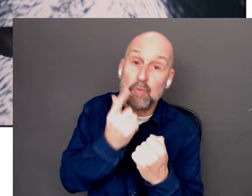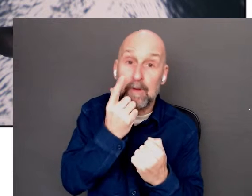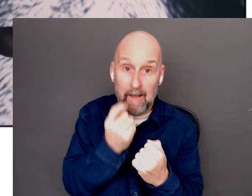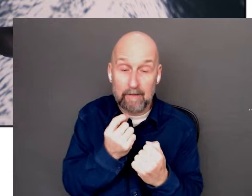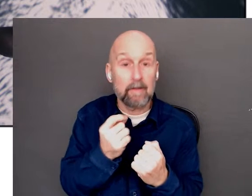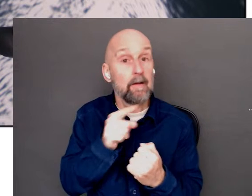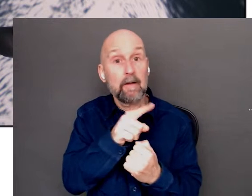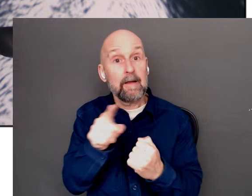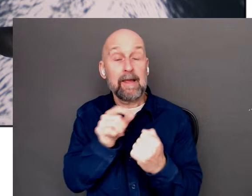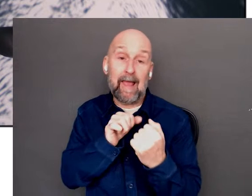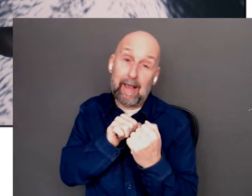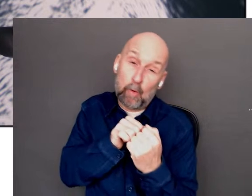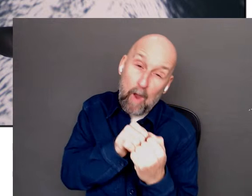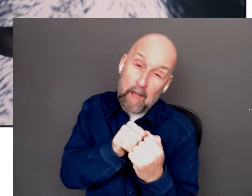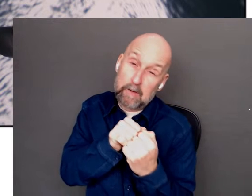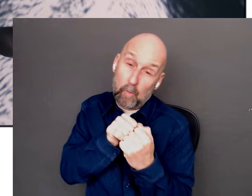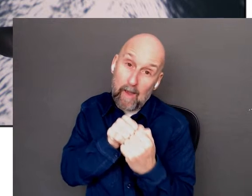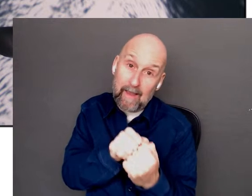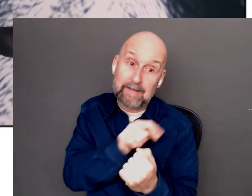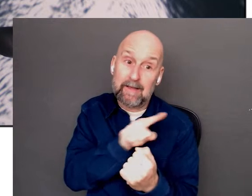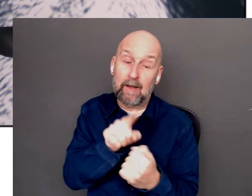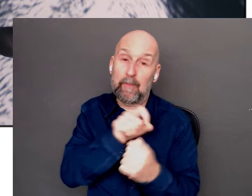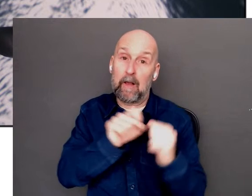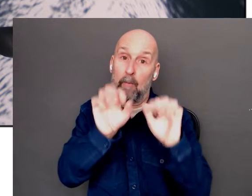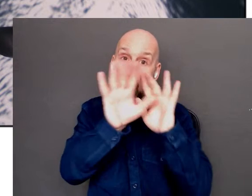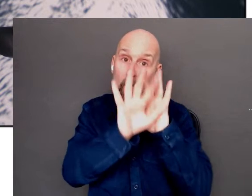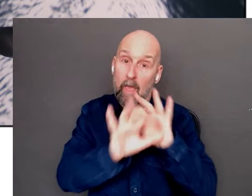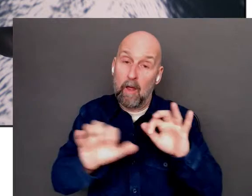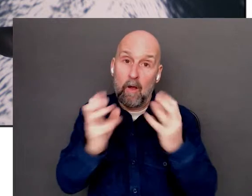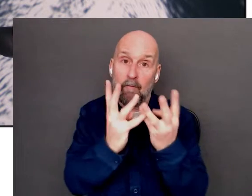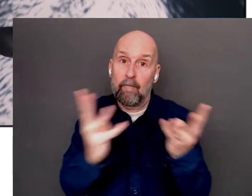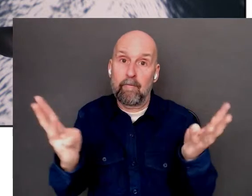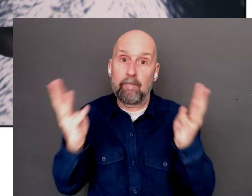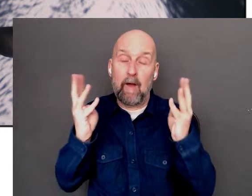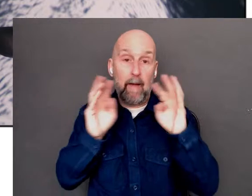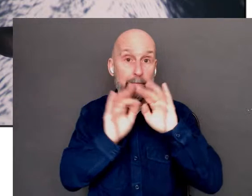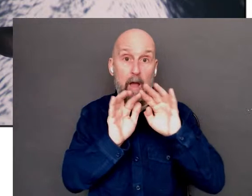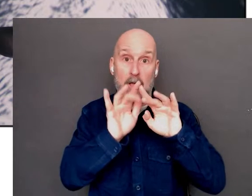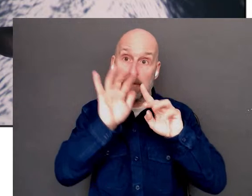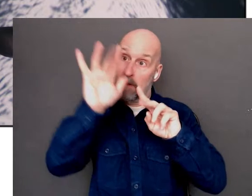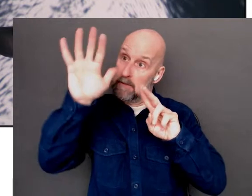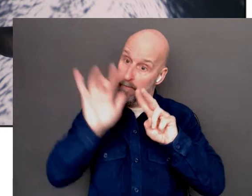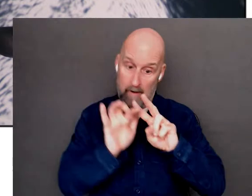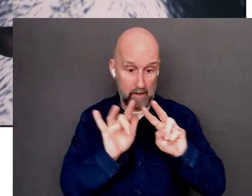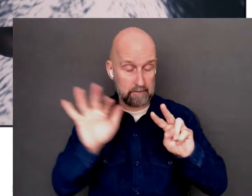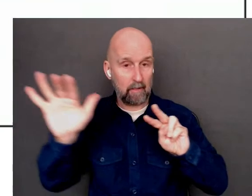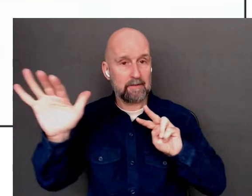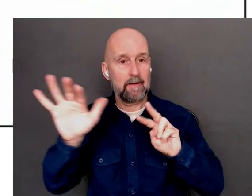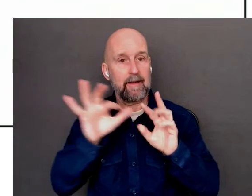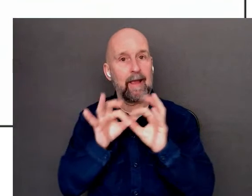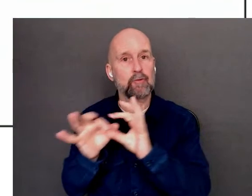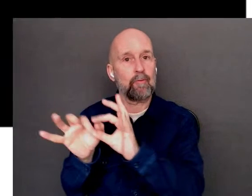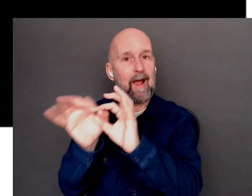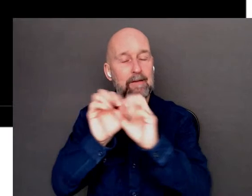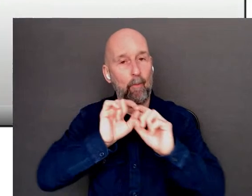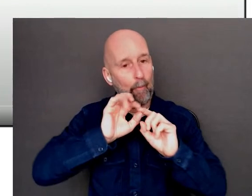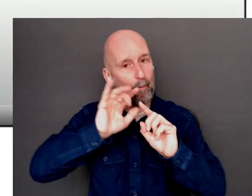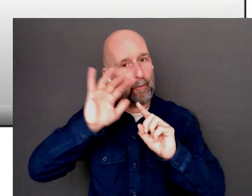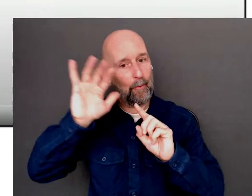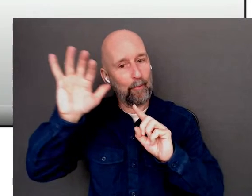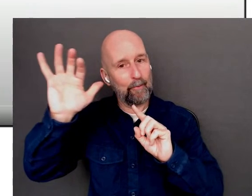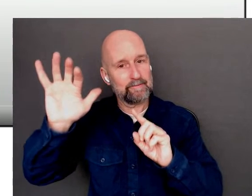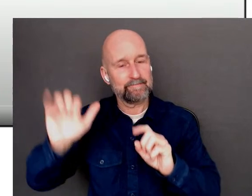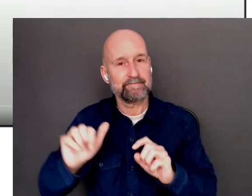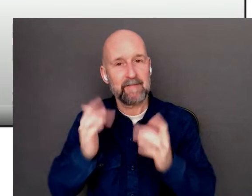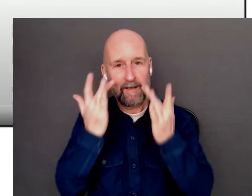with it, the more you create this force field and flow of particles which interact with one another. So here's another